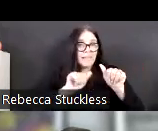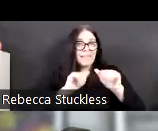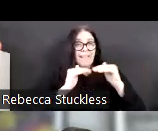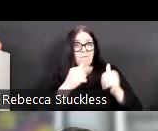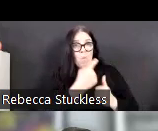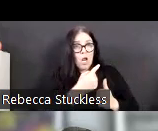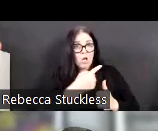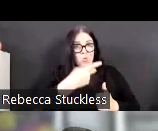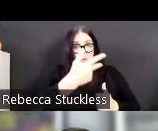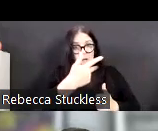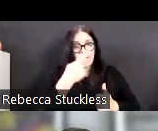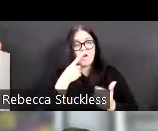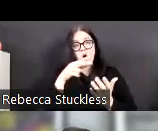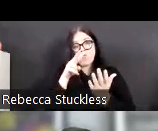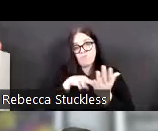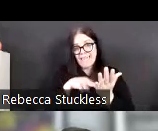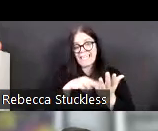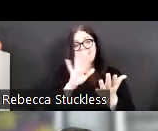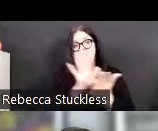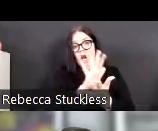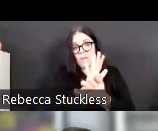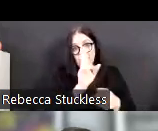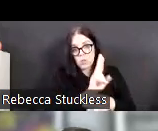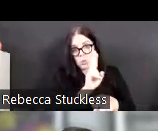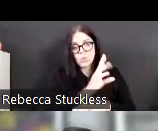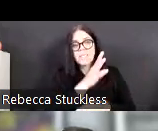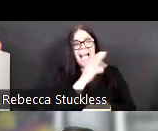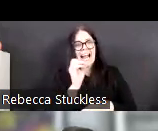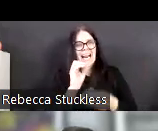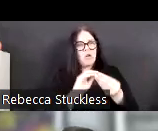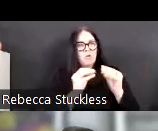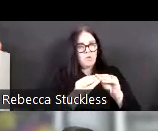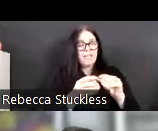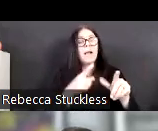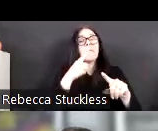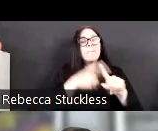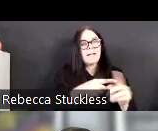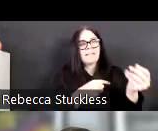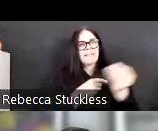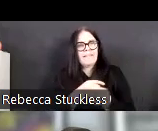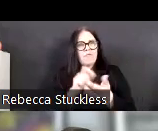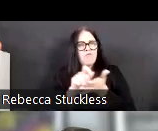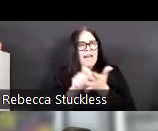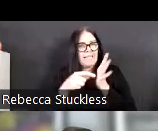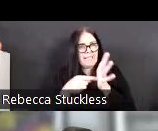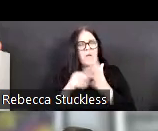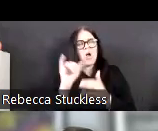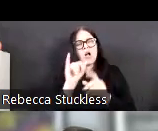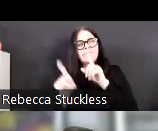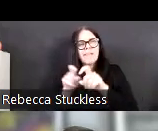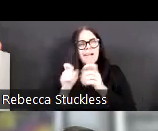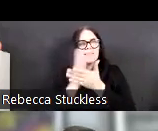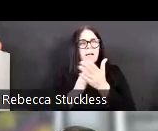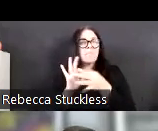reading, document use, and numeracy. And then we would provide them with a writing sample. And we also asked them some questions about their